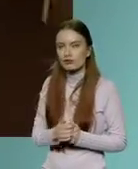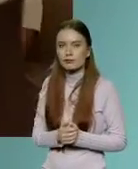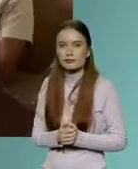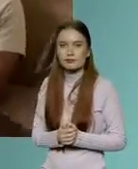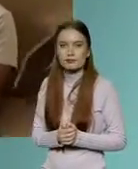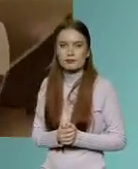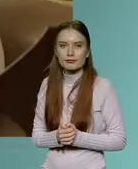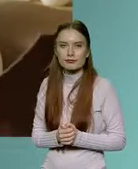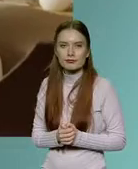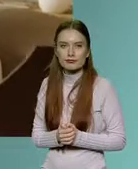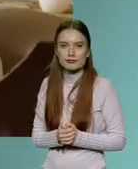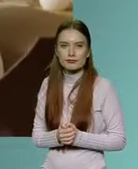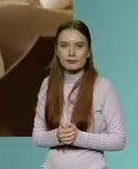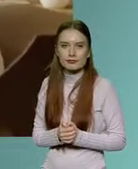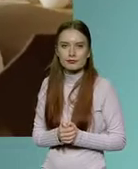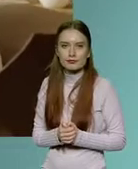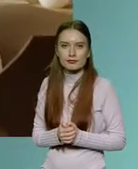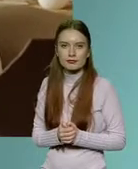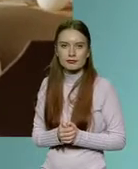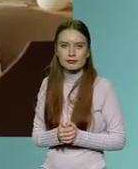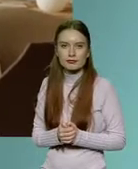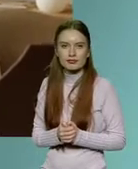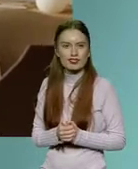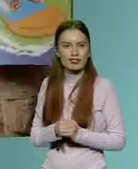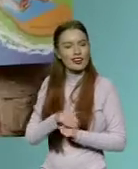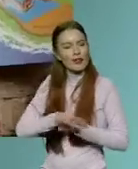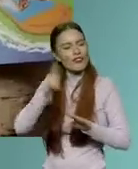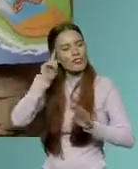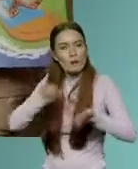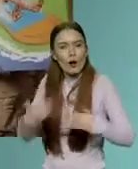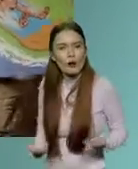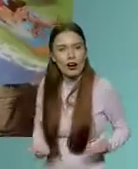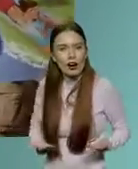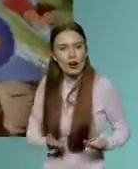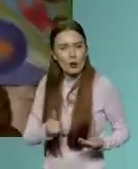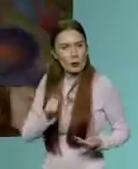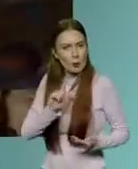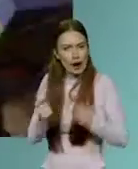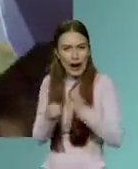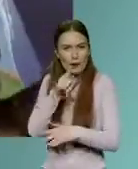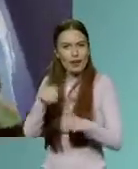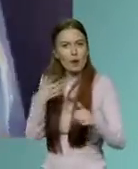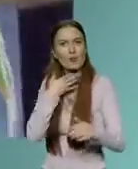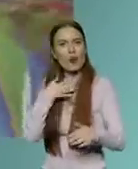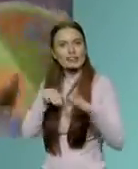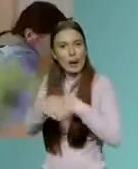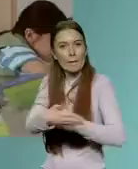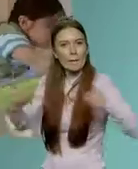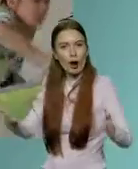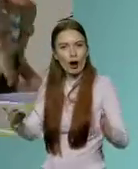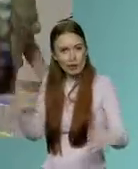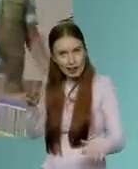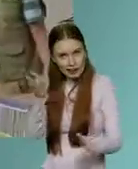At the house, Dana's dad has a new sandwich. Don't even think about it. And what did you do to that water slider box? Did you chew through